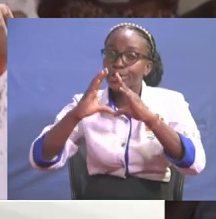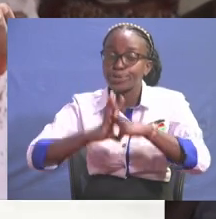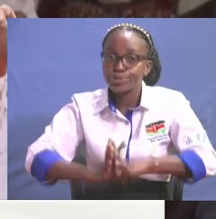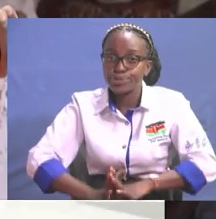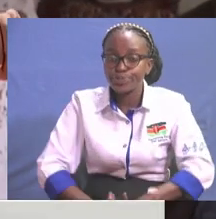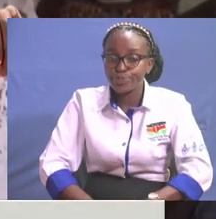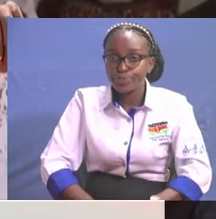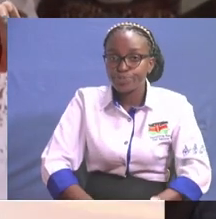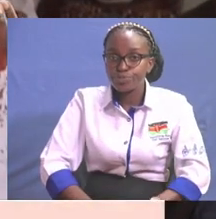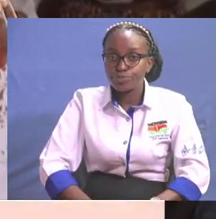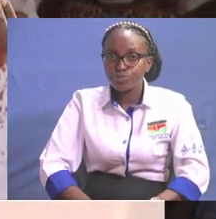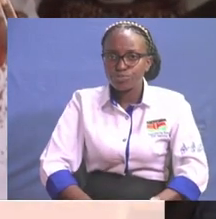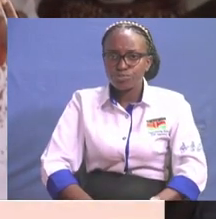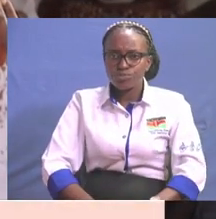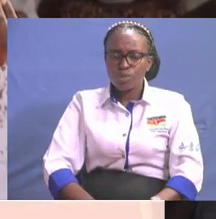Hiyo ni haki kweli watu ya Embu.